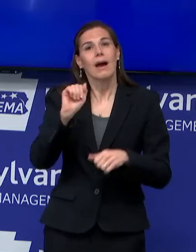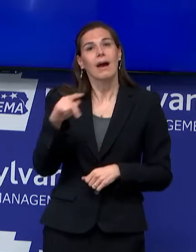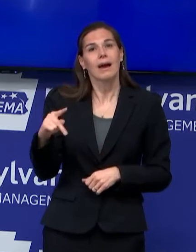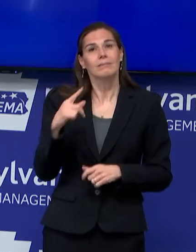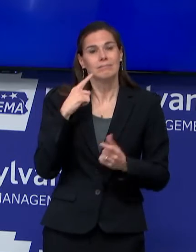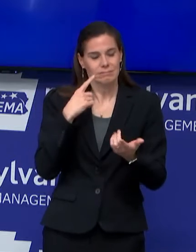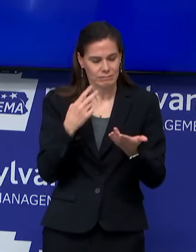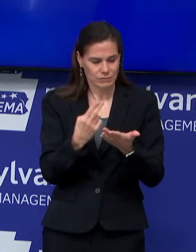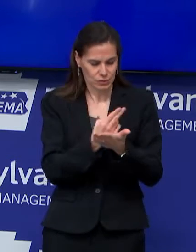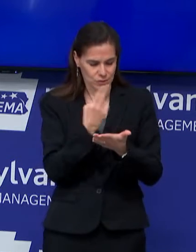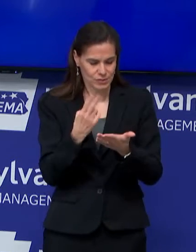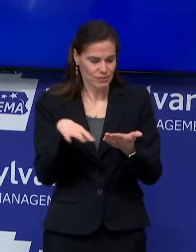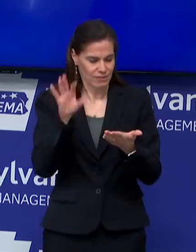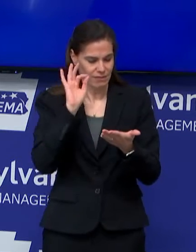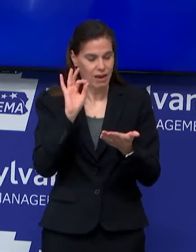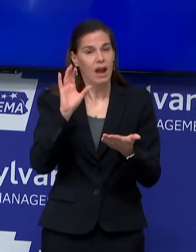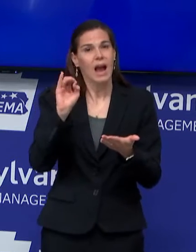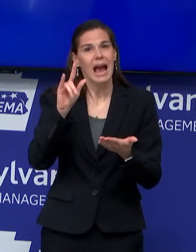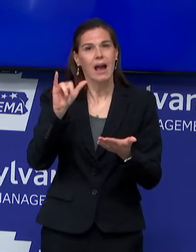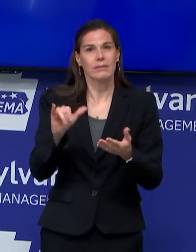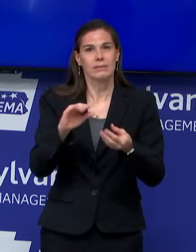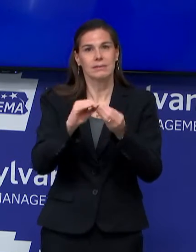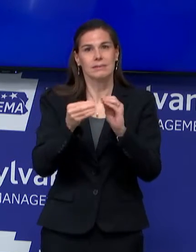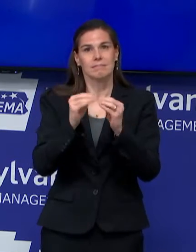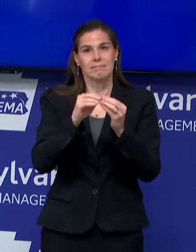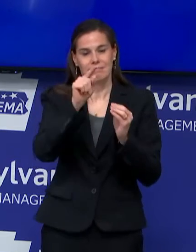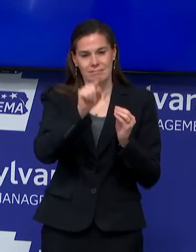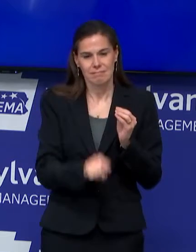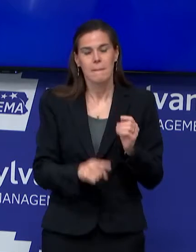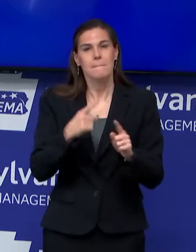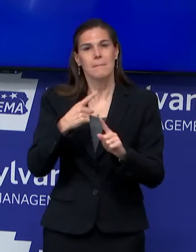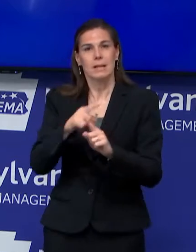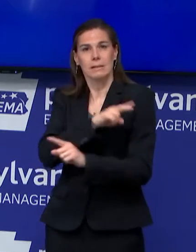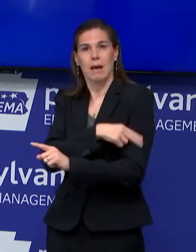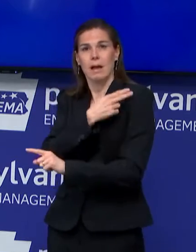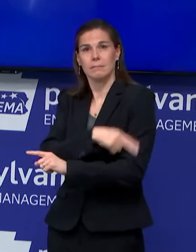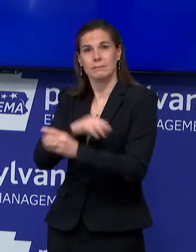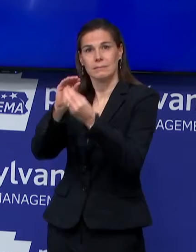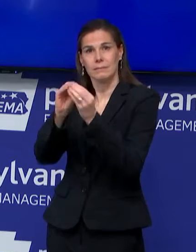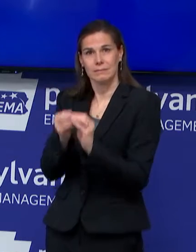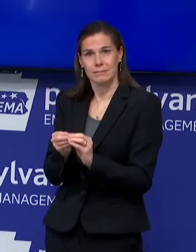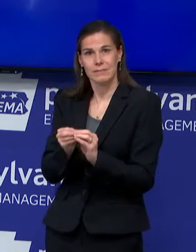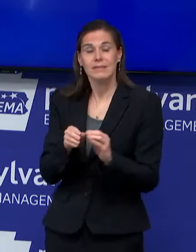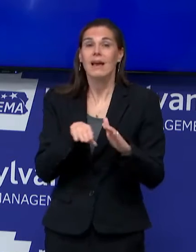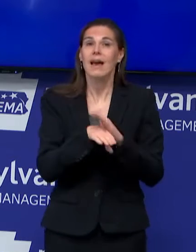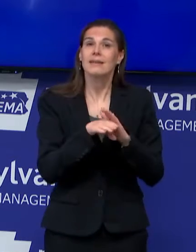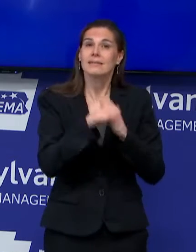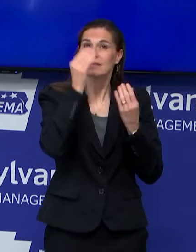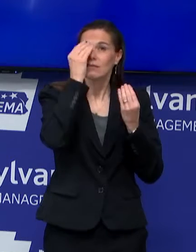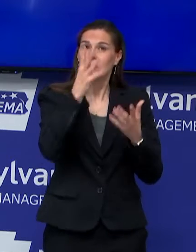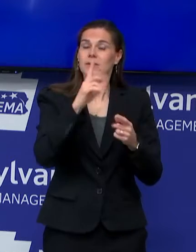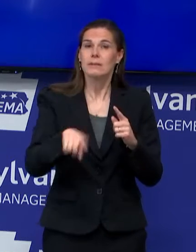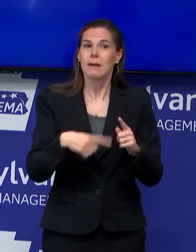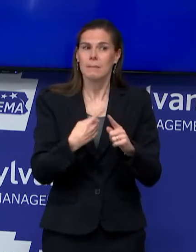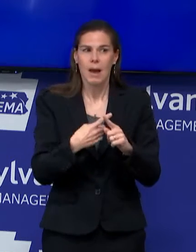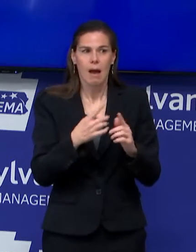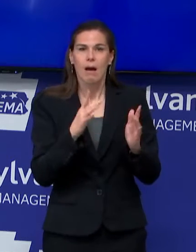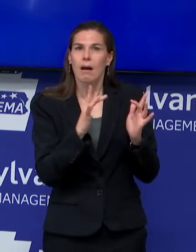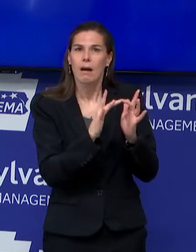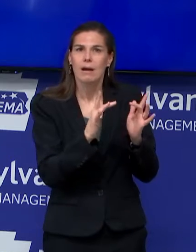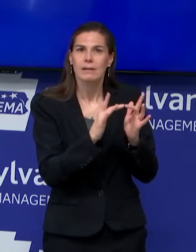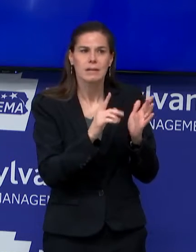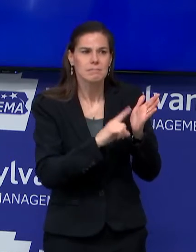find the most up-to-date county case counts and hospitalizations, access information about contact tracing, and find